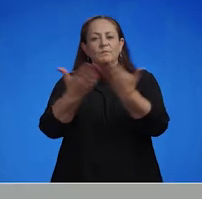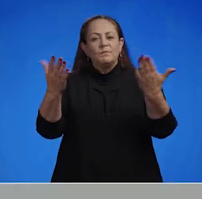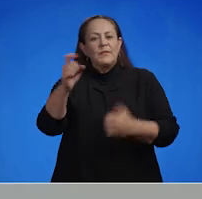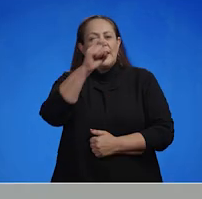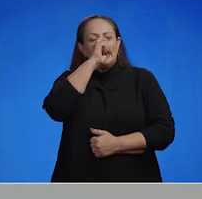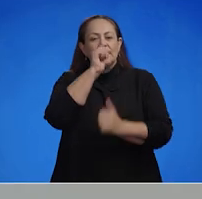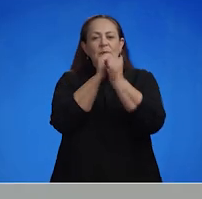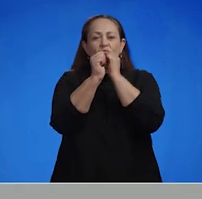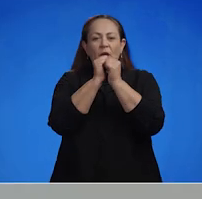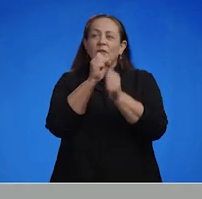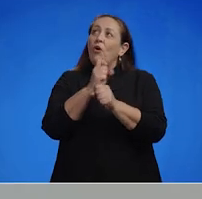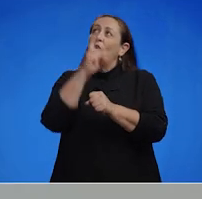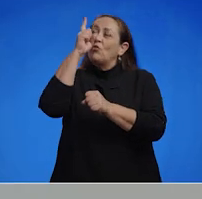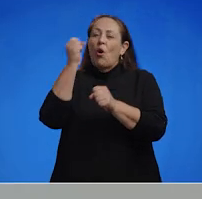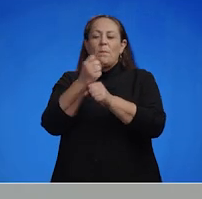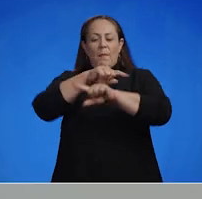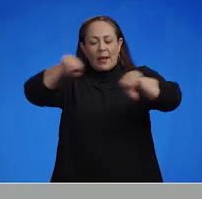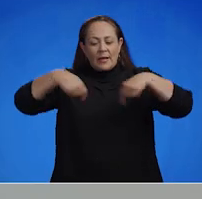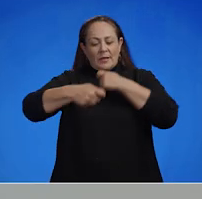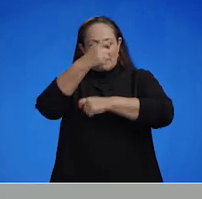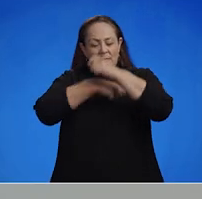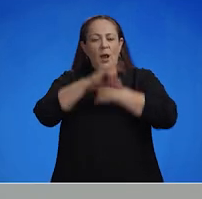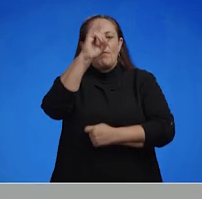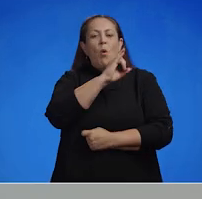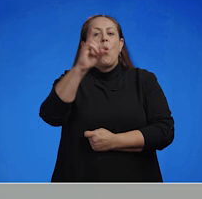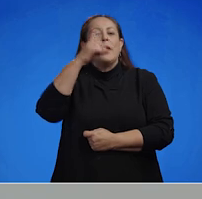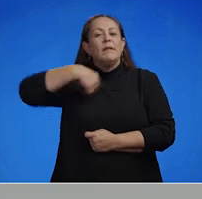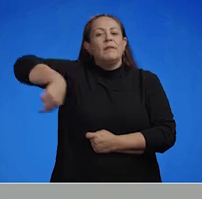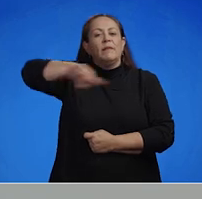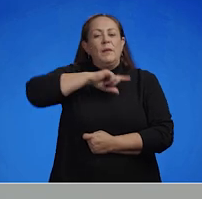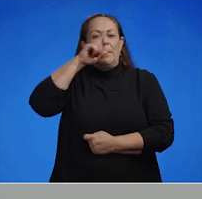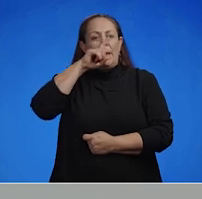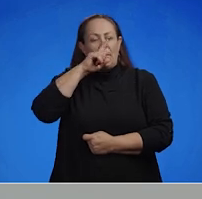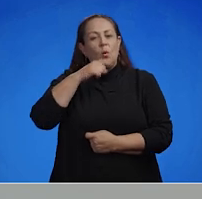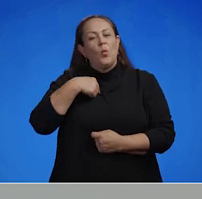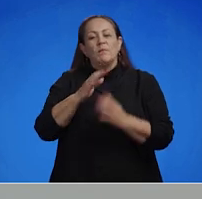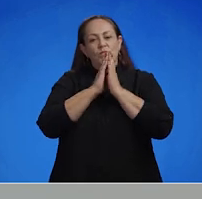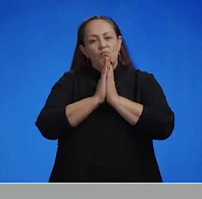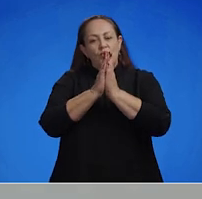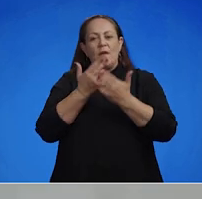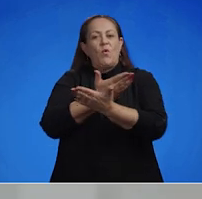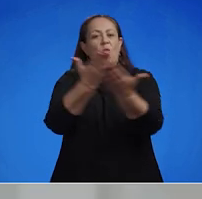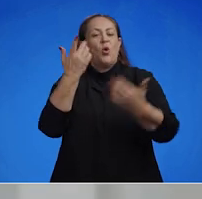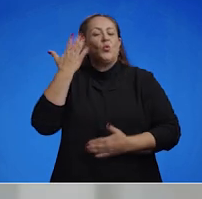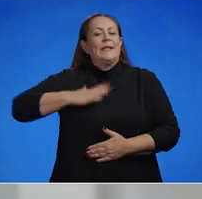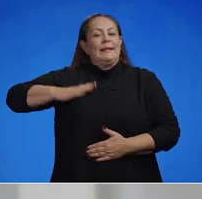Sisters and brothers, God has made us a holy people. Let us intercede now for those who are in